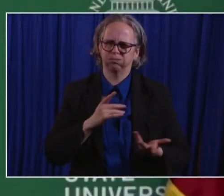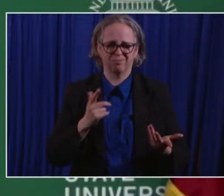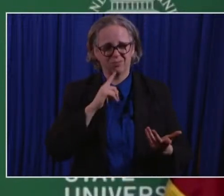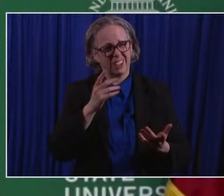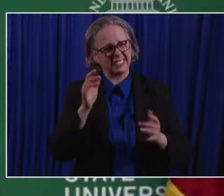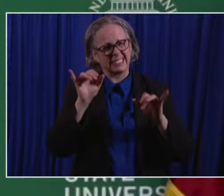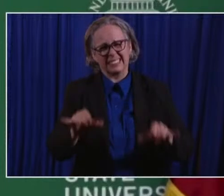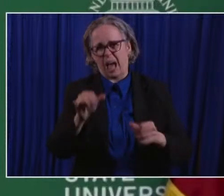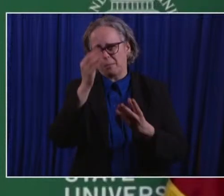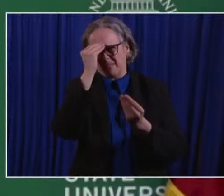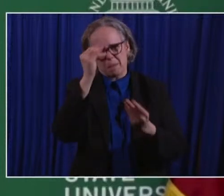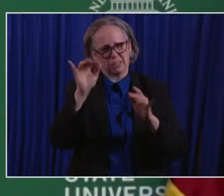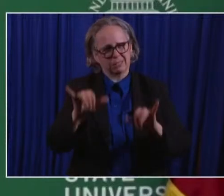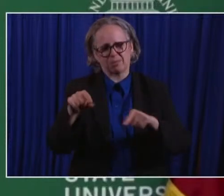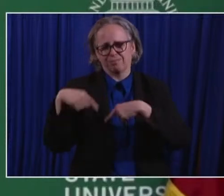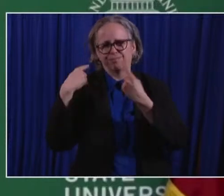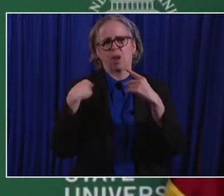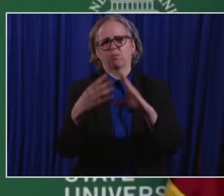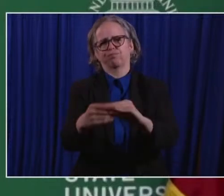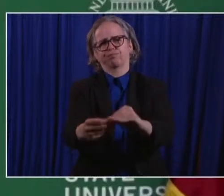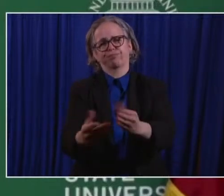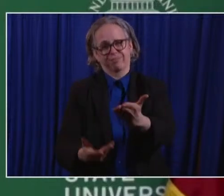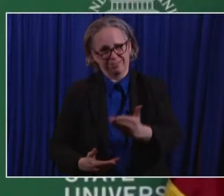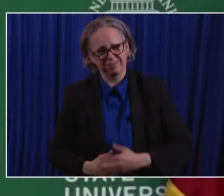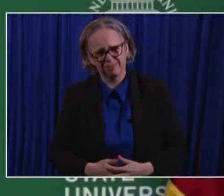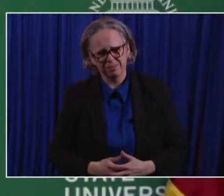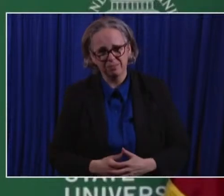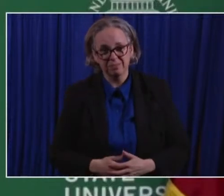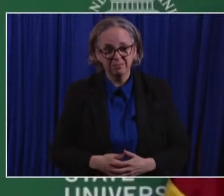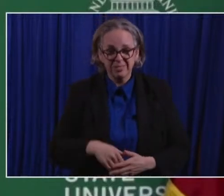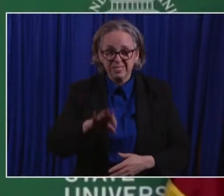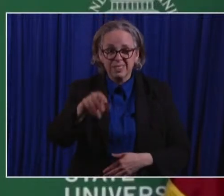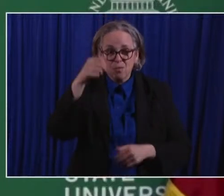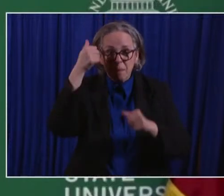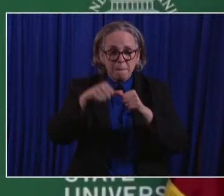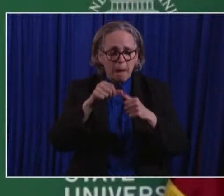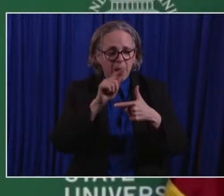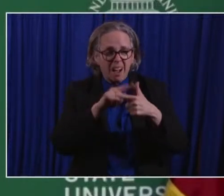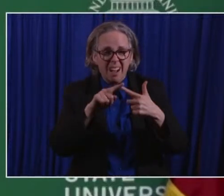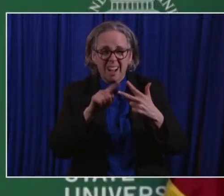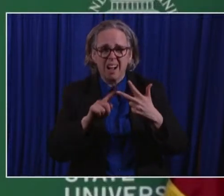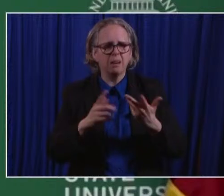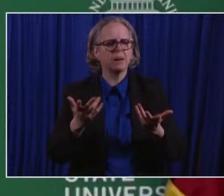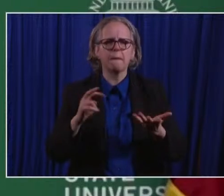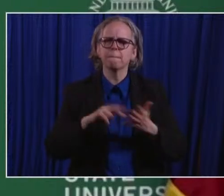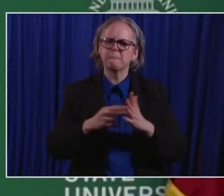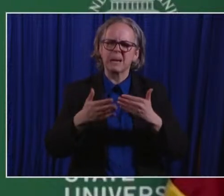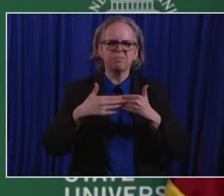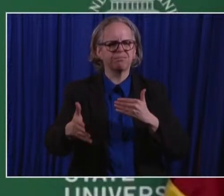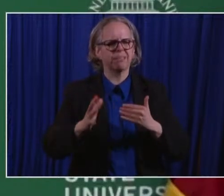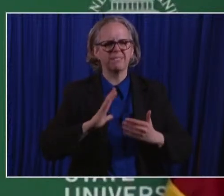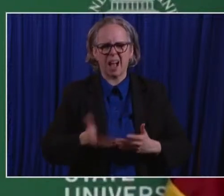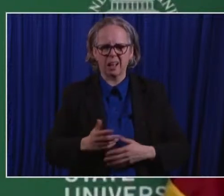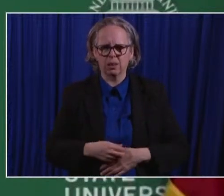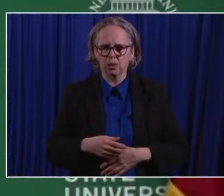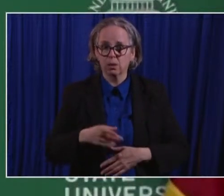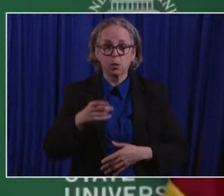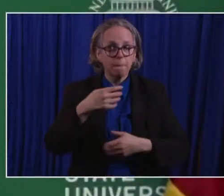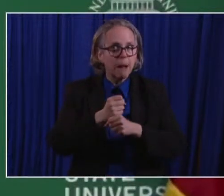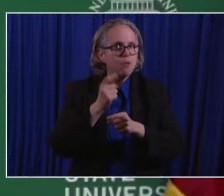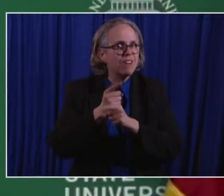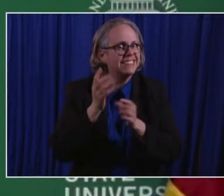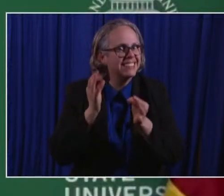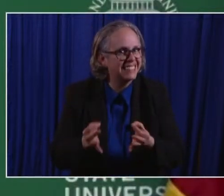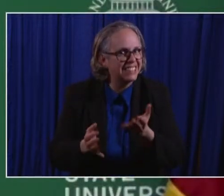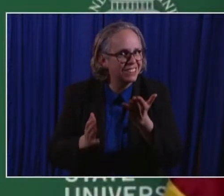people remember those things, they'll be fine. They'll make they'll make the right decision. I think